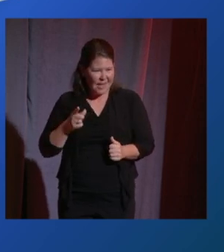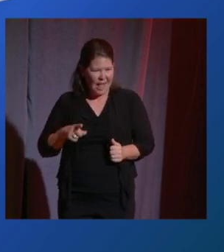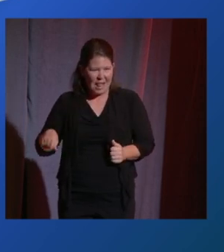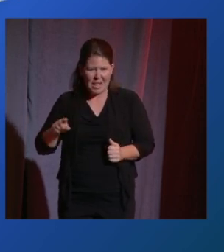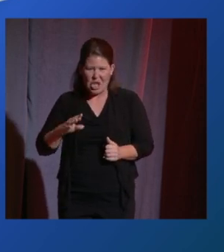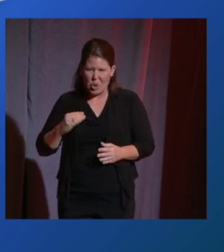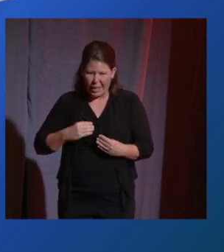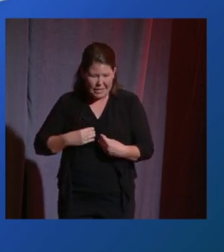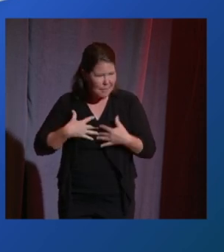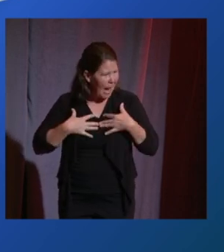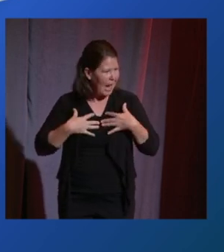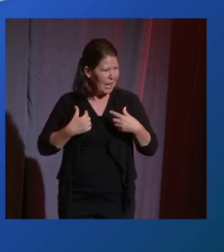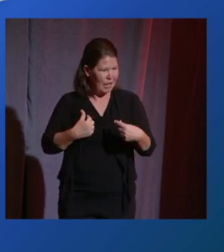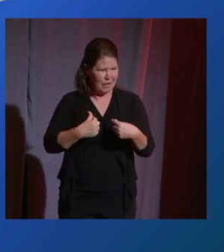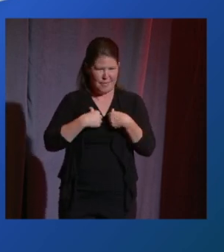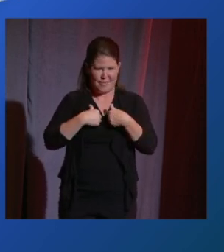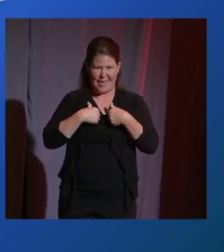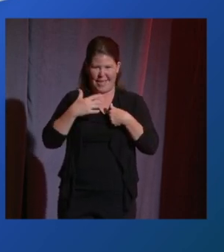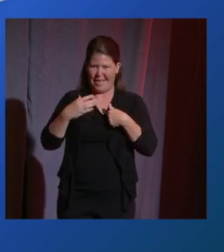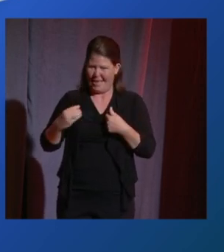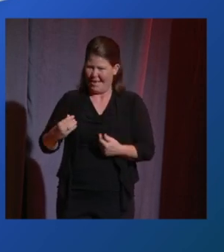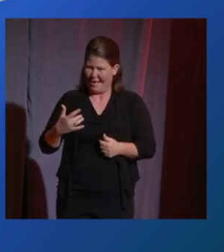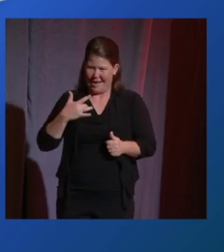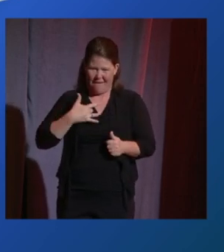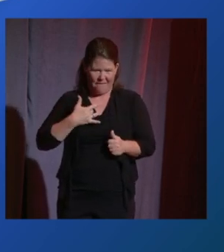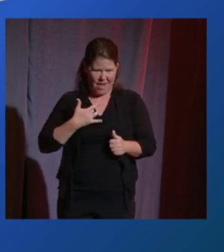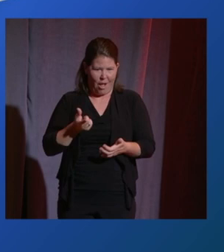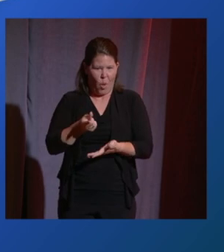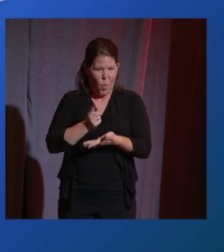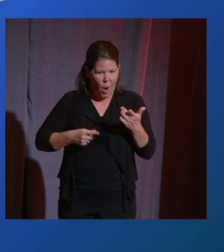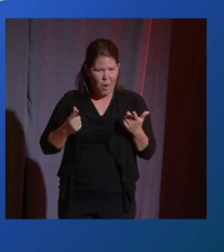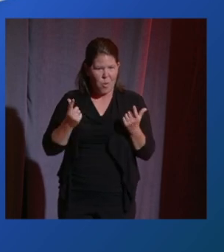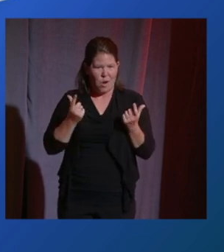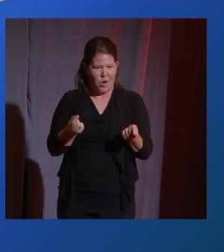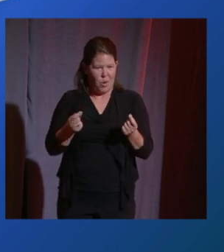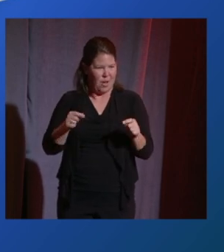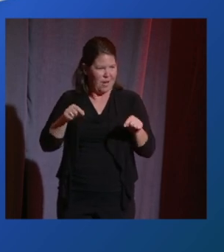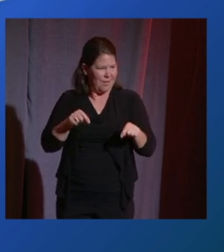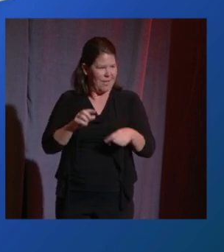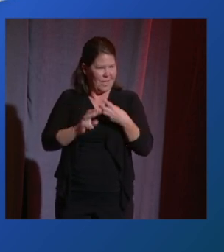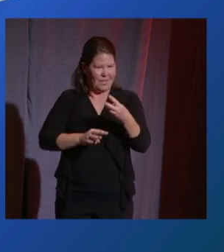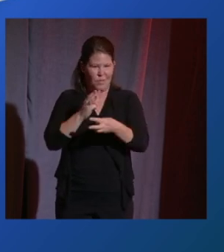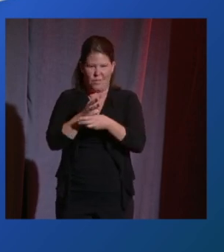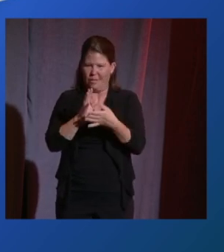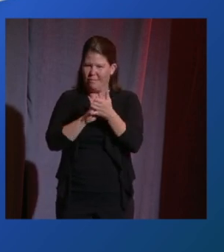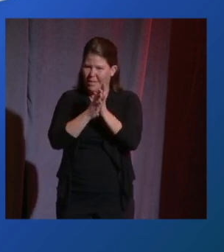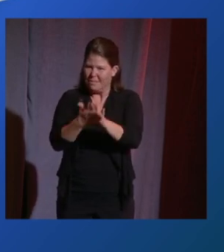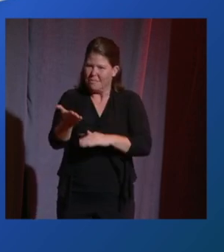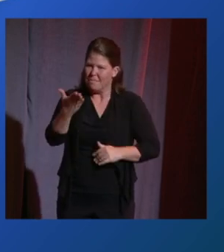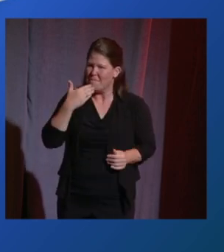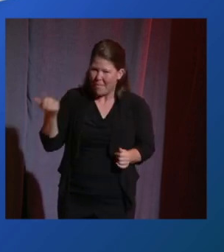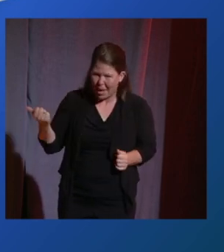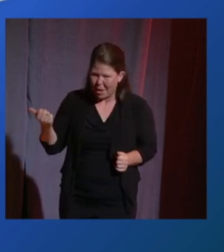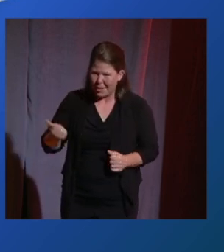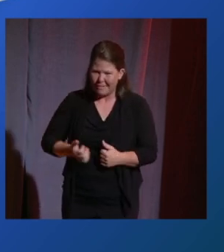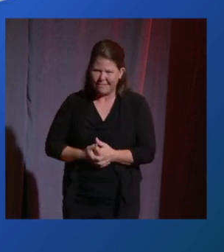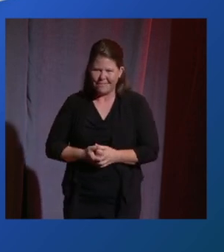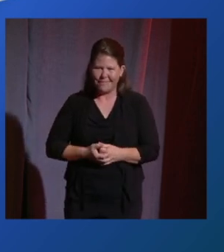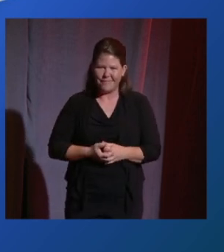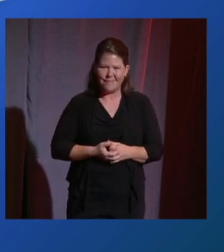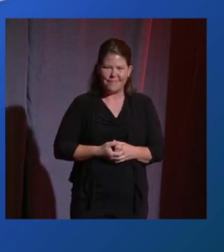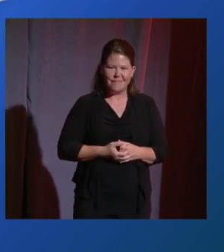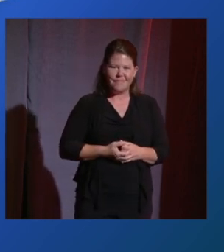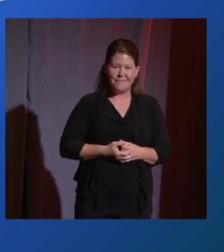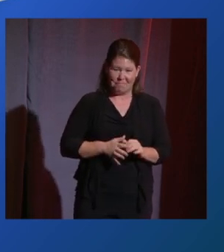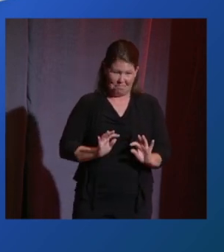good about what we're doing to make this world an even better place all right was that enough time yeah okay